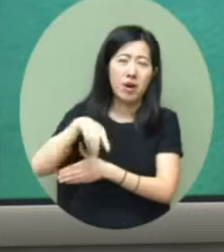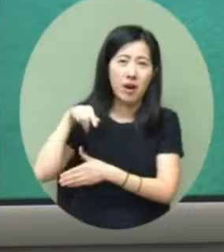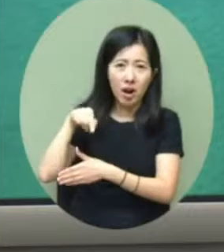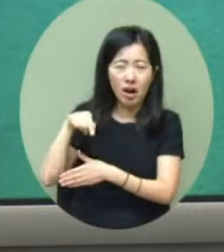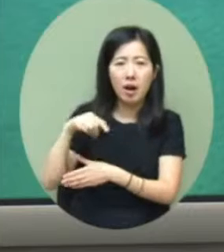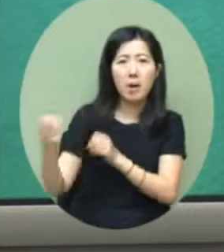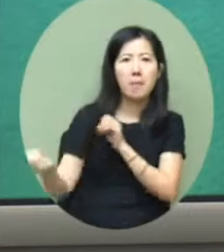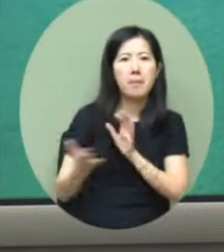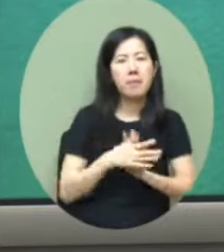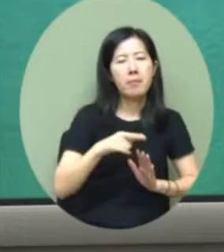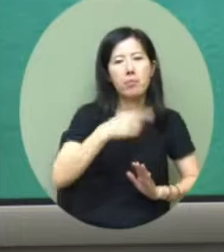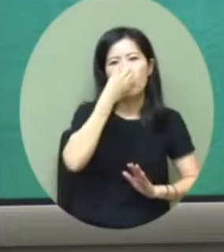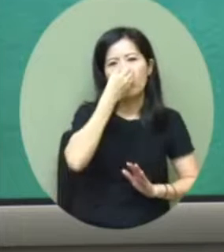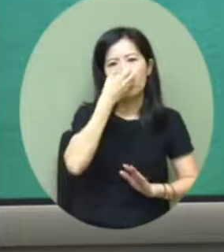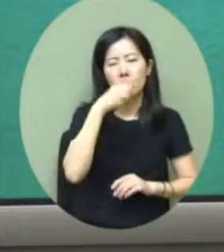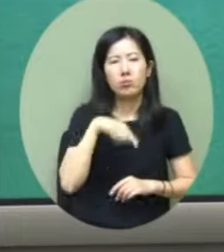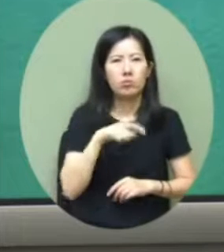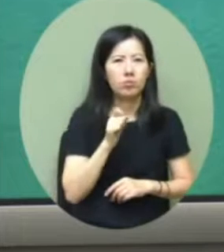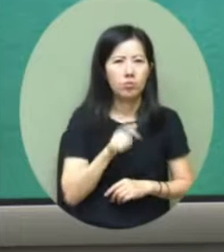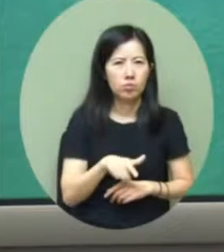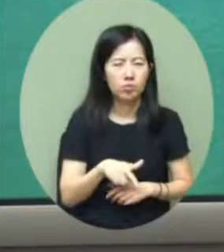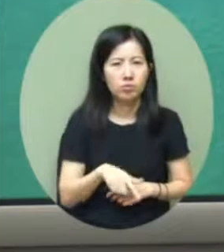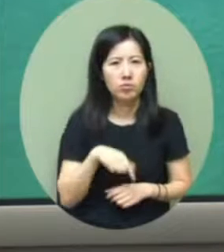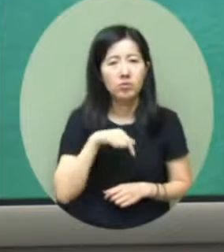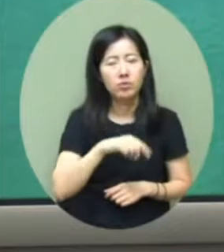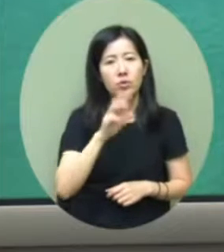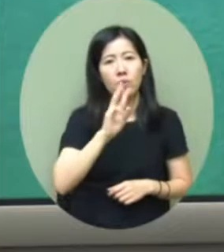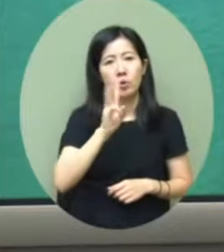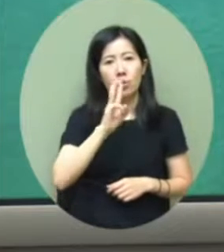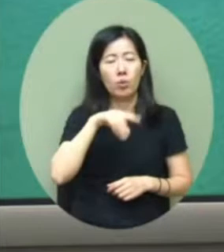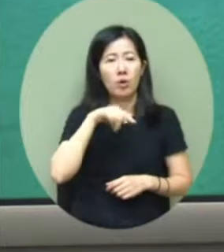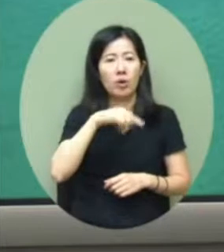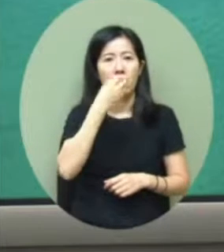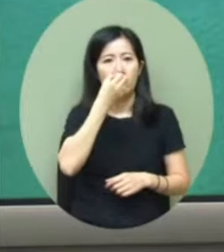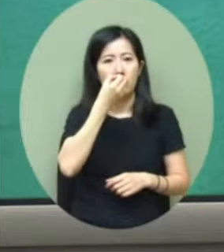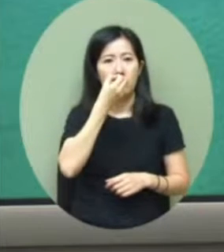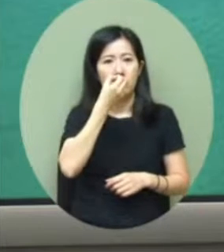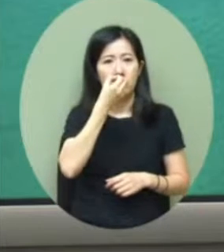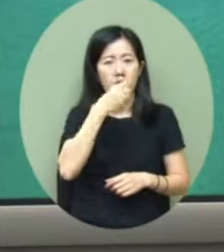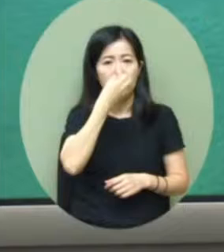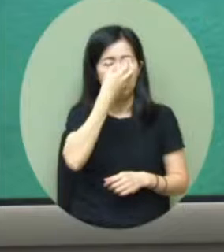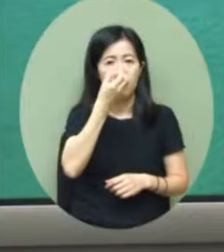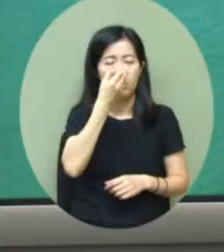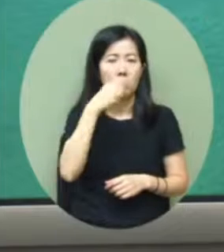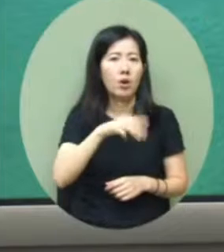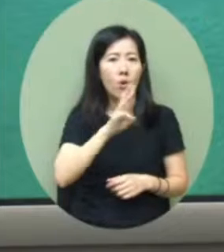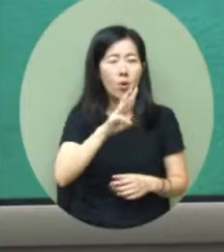system. So rest assured that we'll ensure that we have